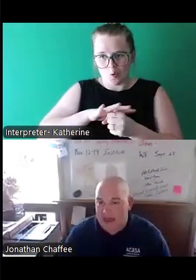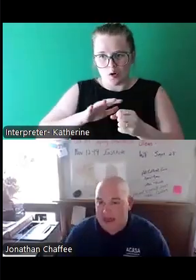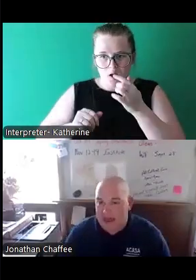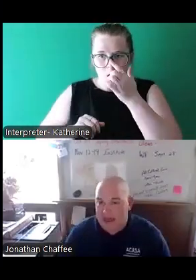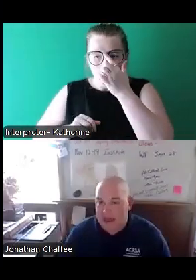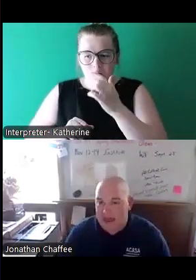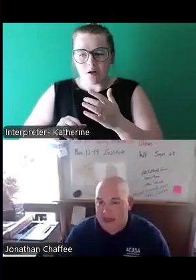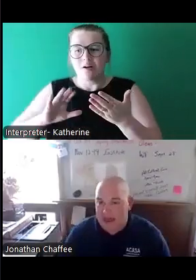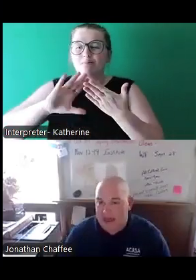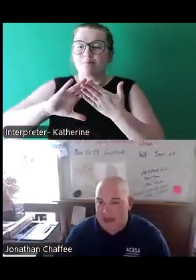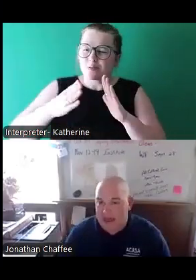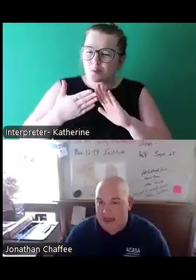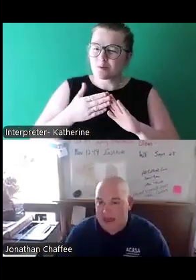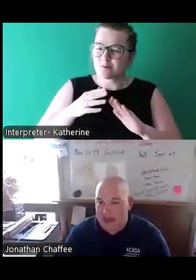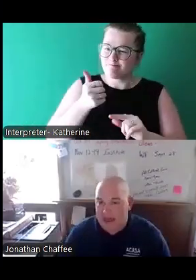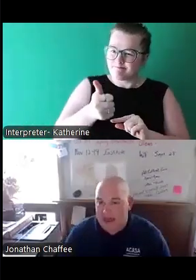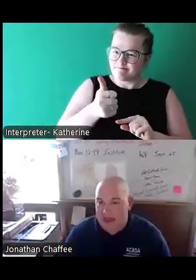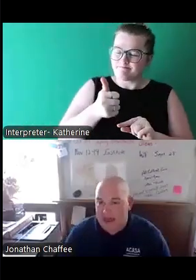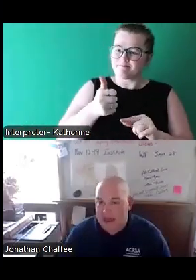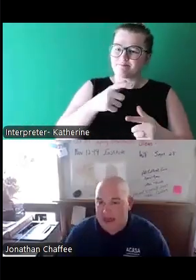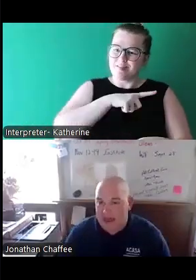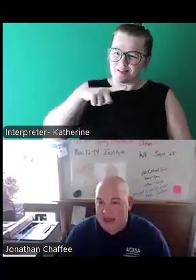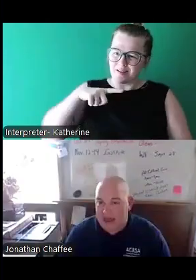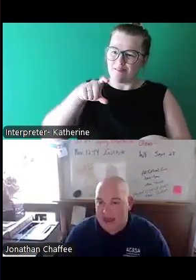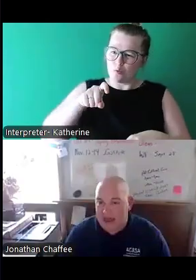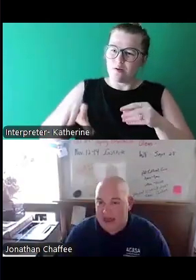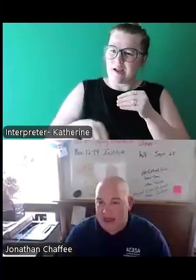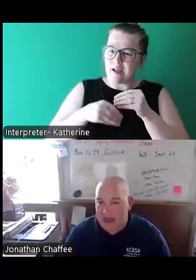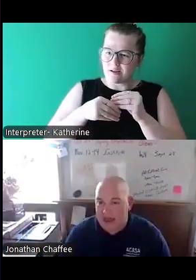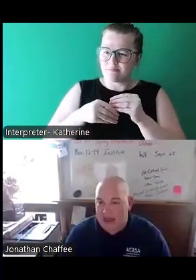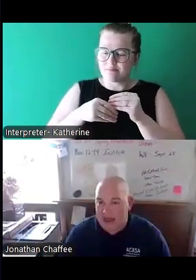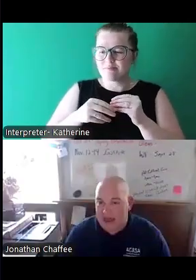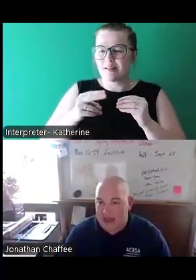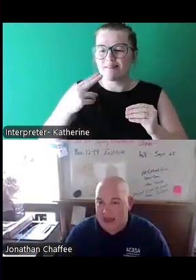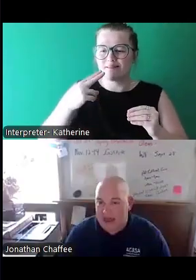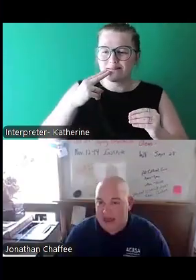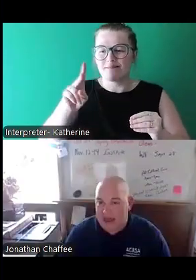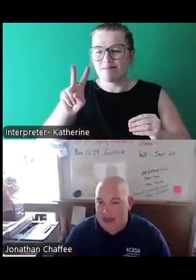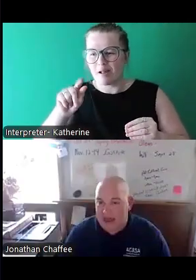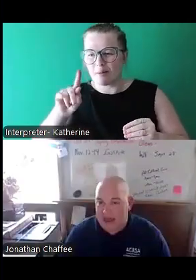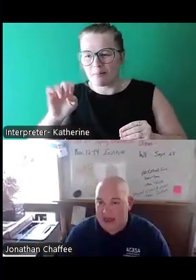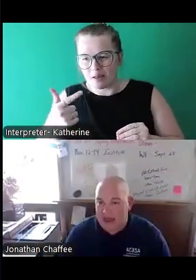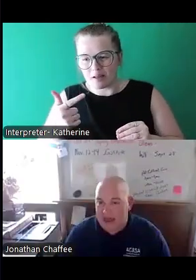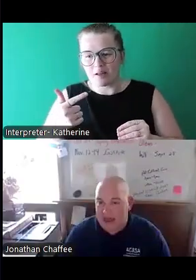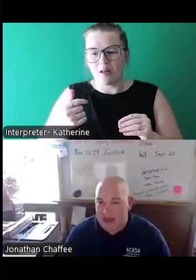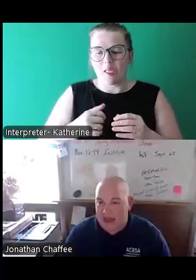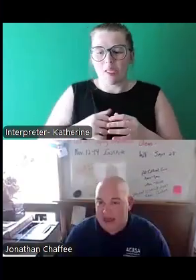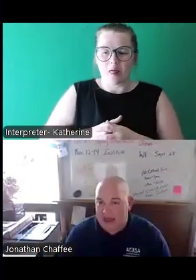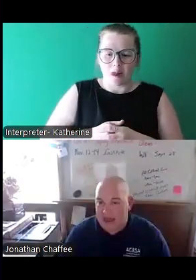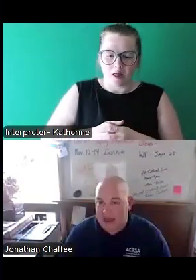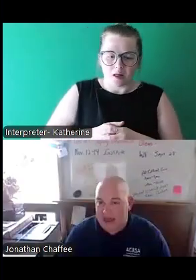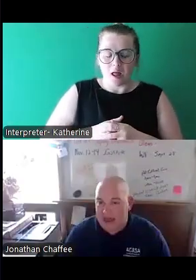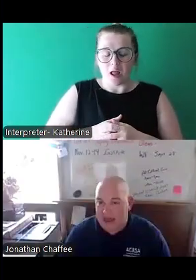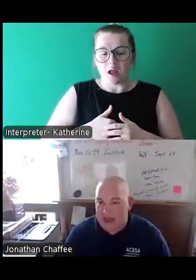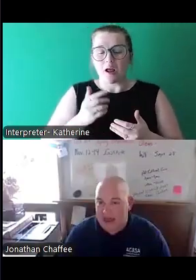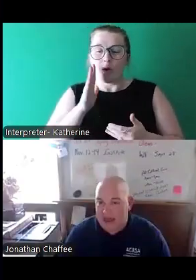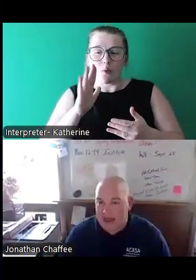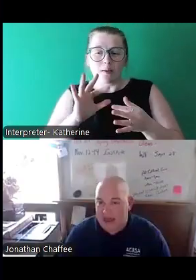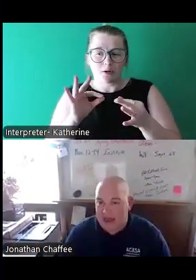add vaping if they wanted to do that. And we'll talk about maybe why they should think about that.